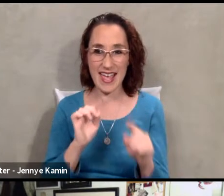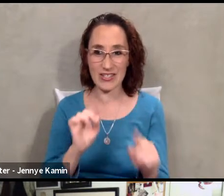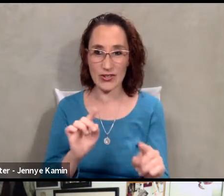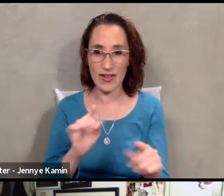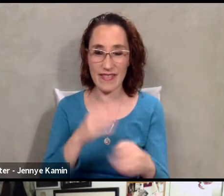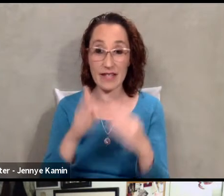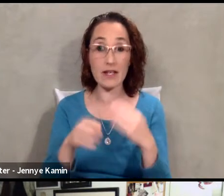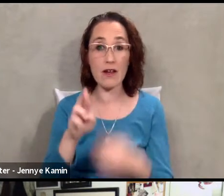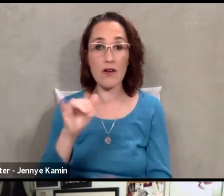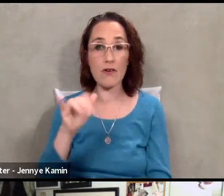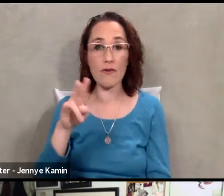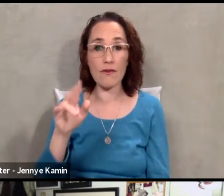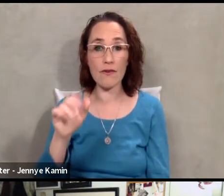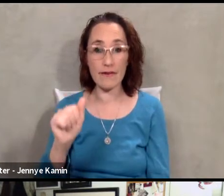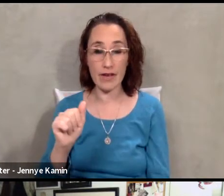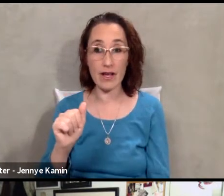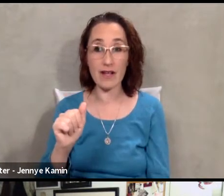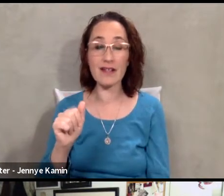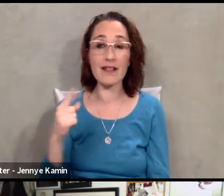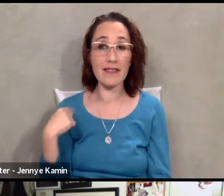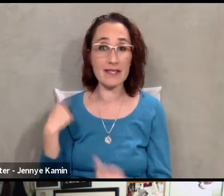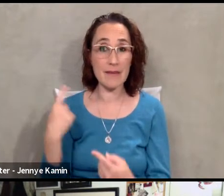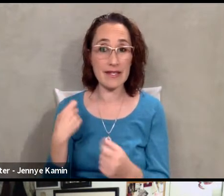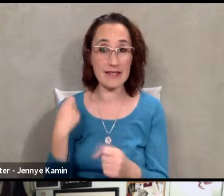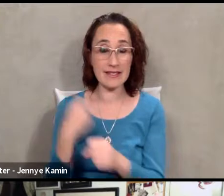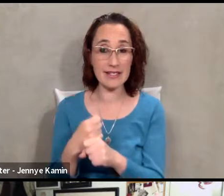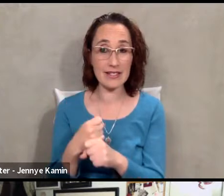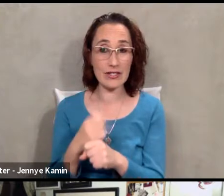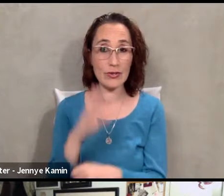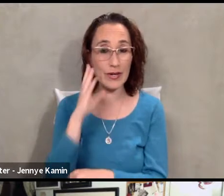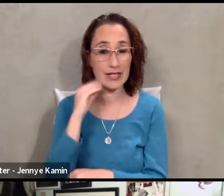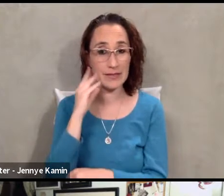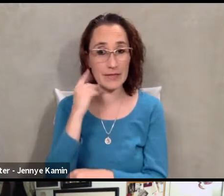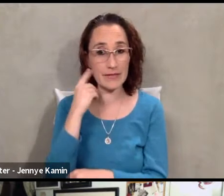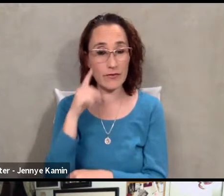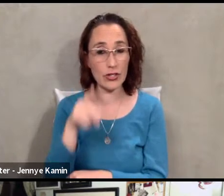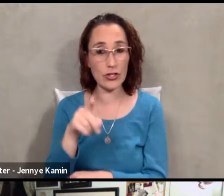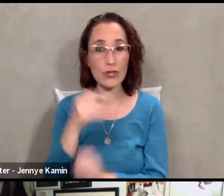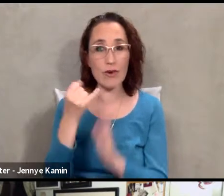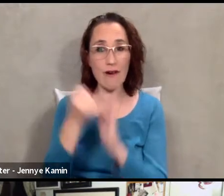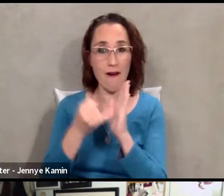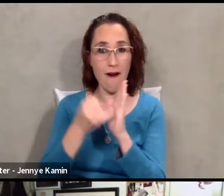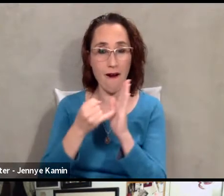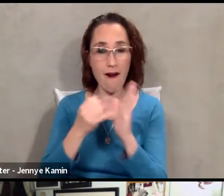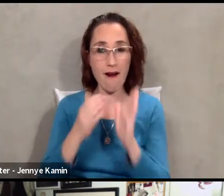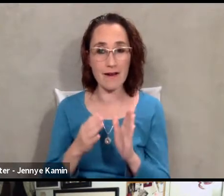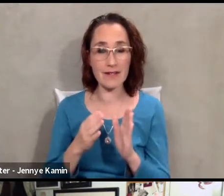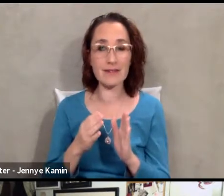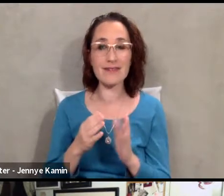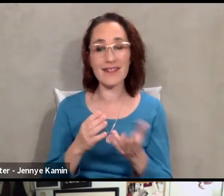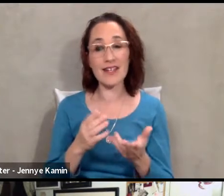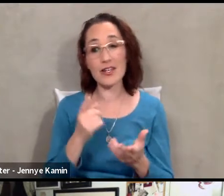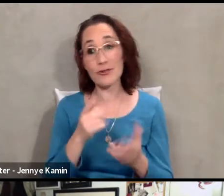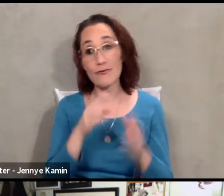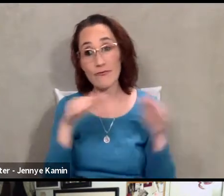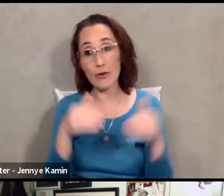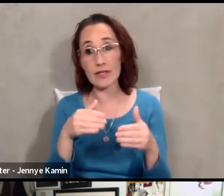just want to talk to you about like this past year and what it's been like for you as an artist, particularly as a portrait